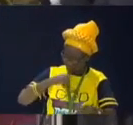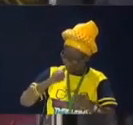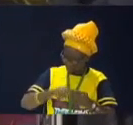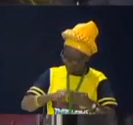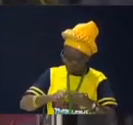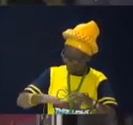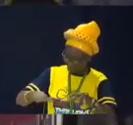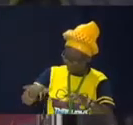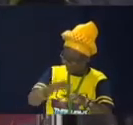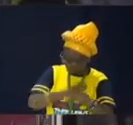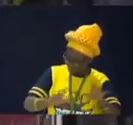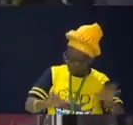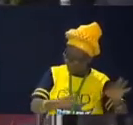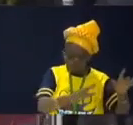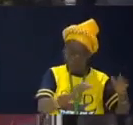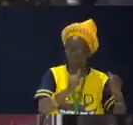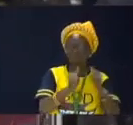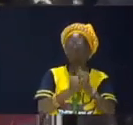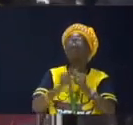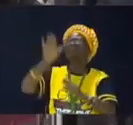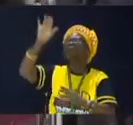with your joy, Lord.